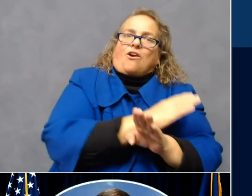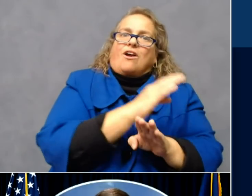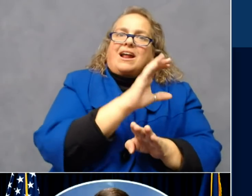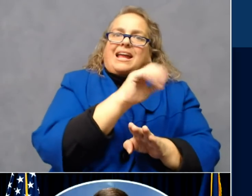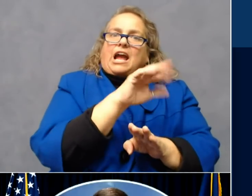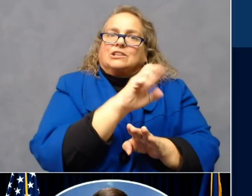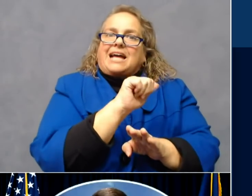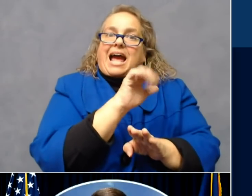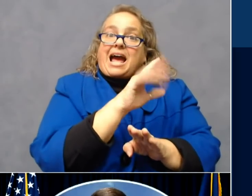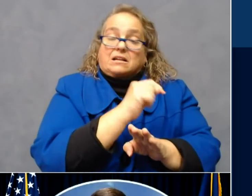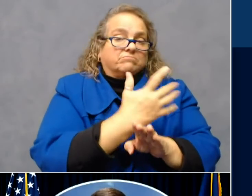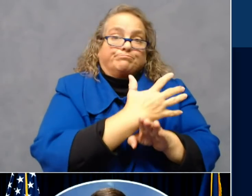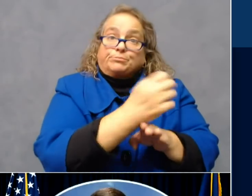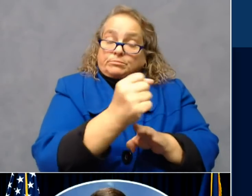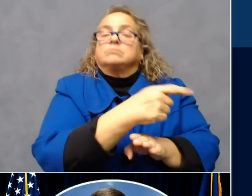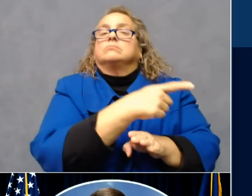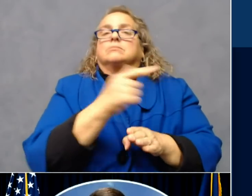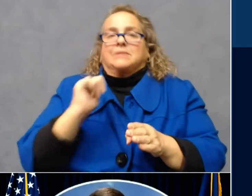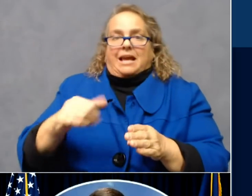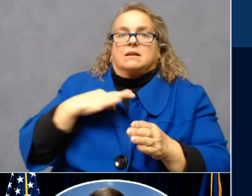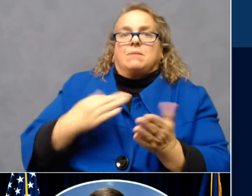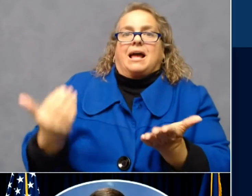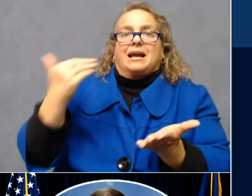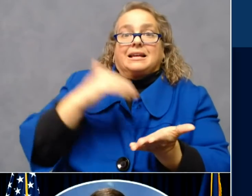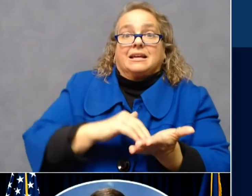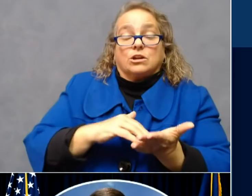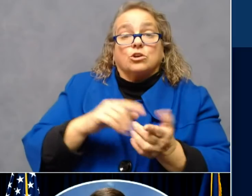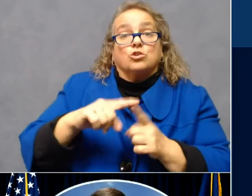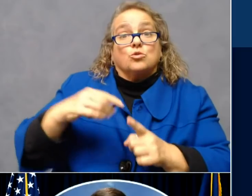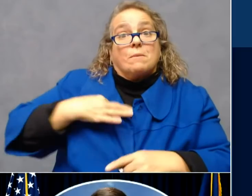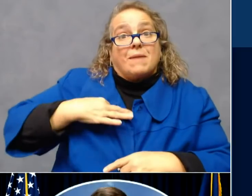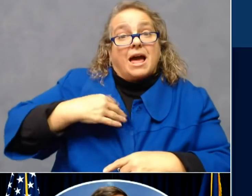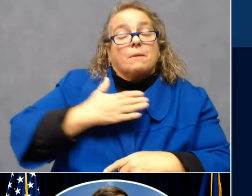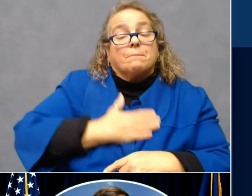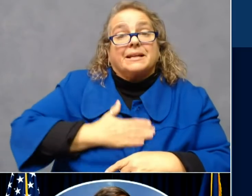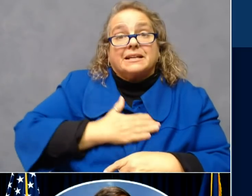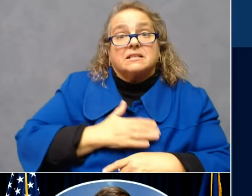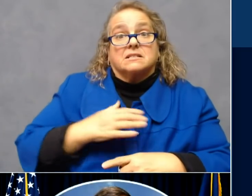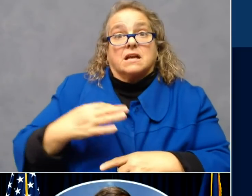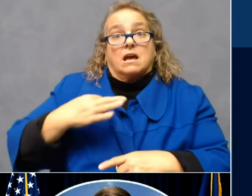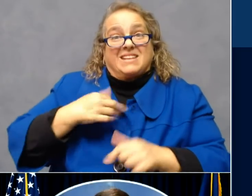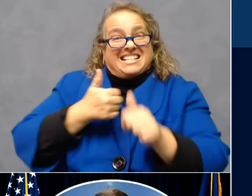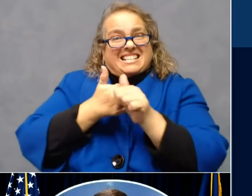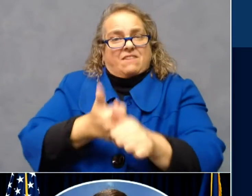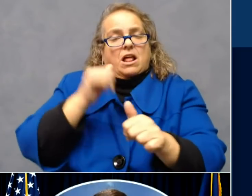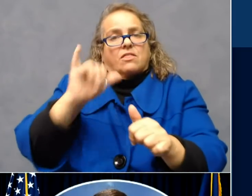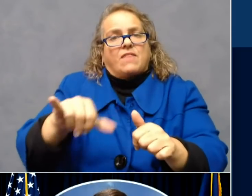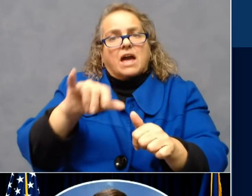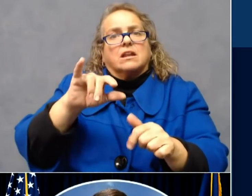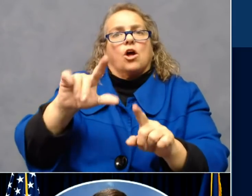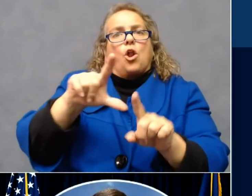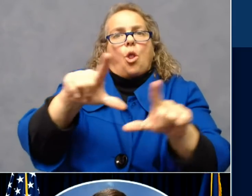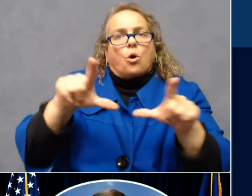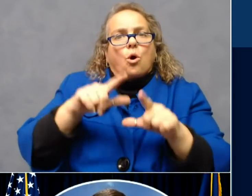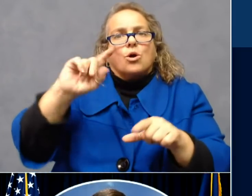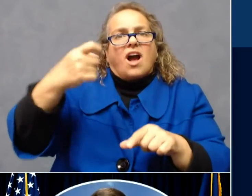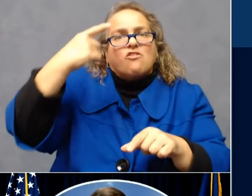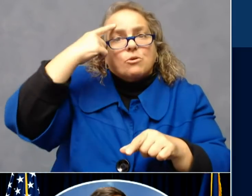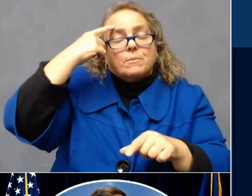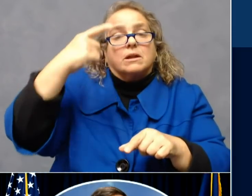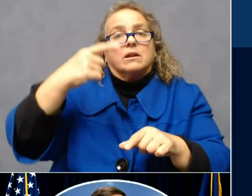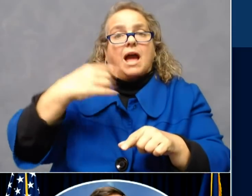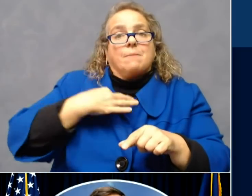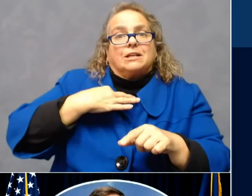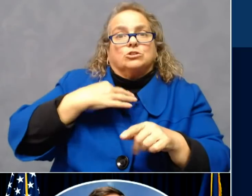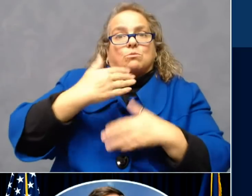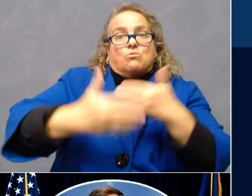apply, eligible local governments will follow the Department for Local Government's original application process, which is outlined on their website.